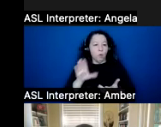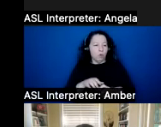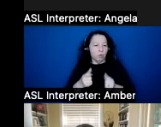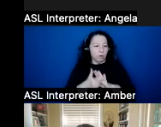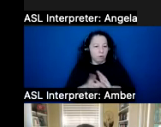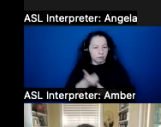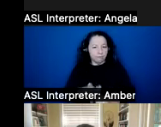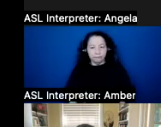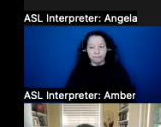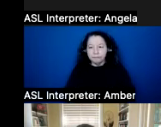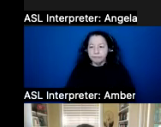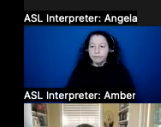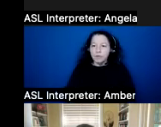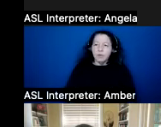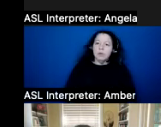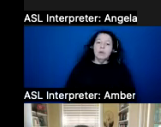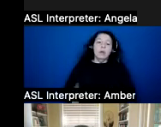So here's our review.